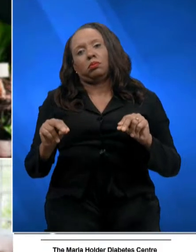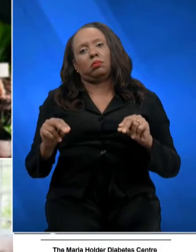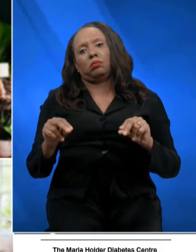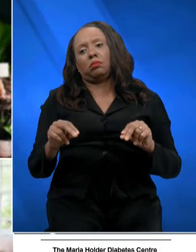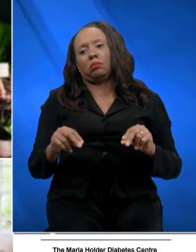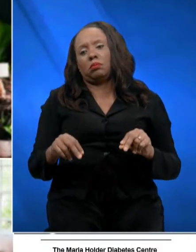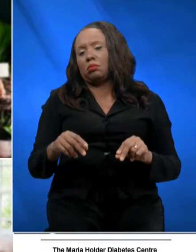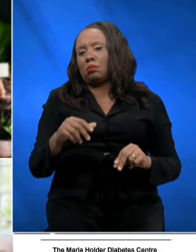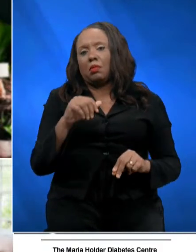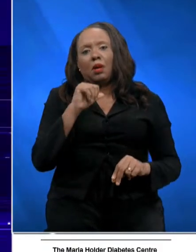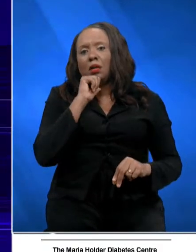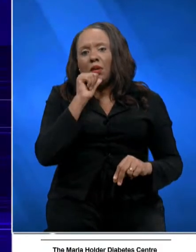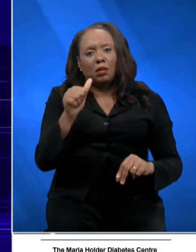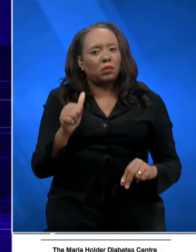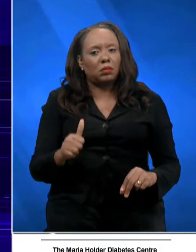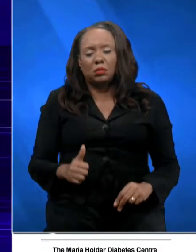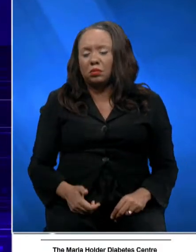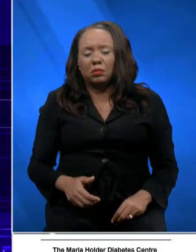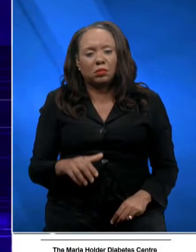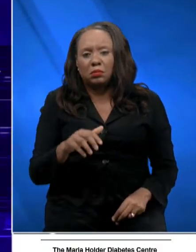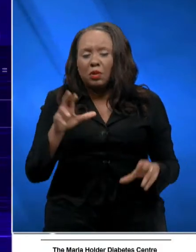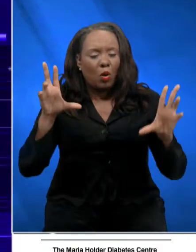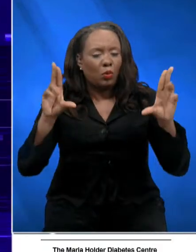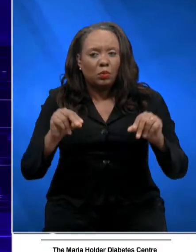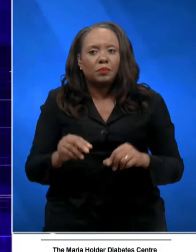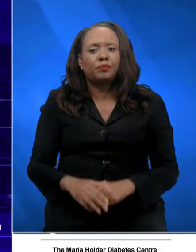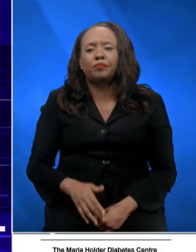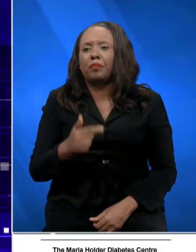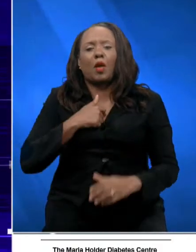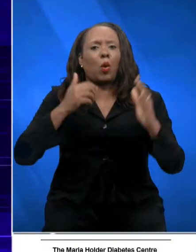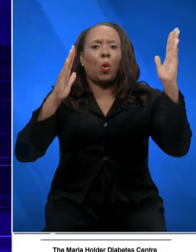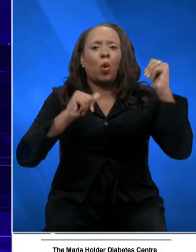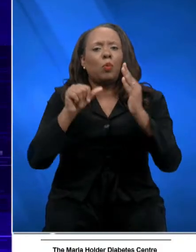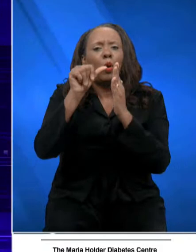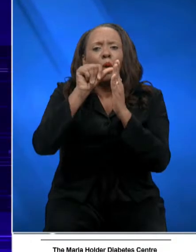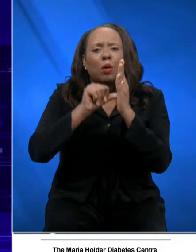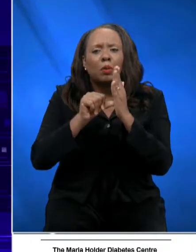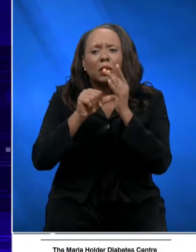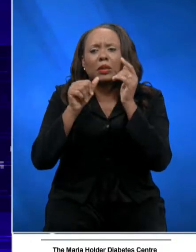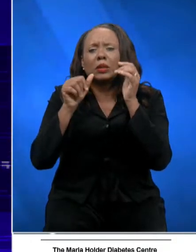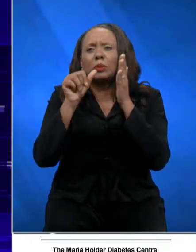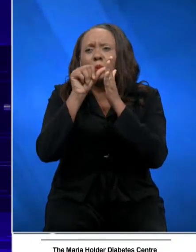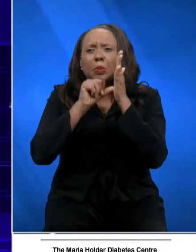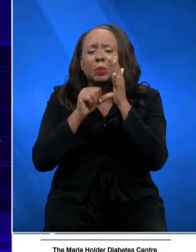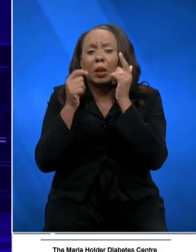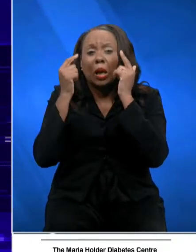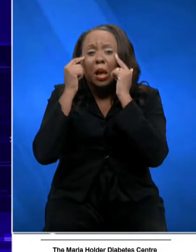I did not. Because you were hoping that the operation would have been successful, but it was not.